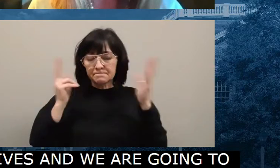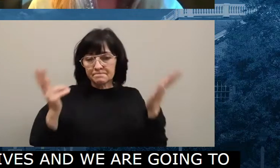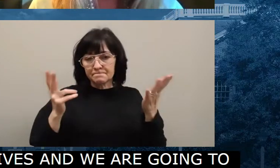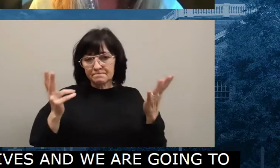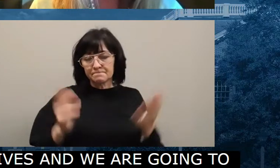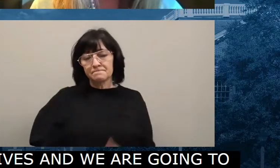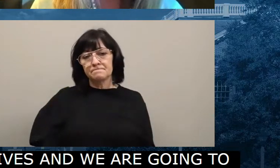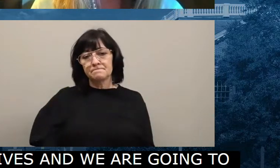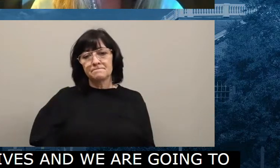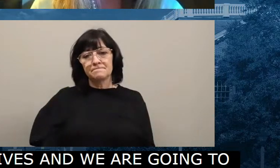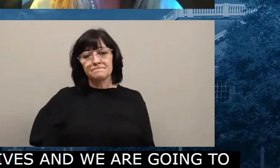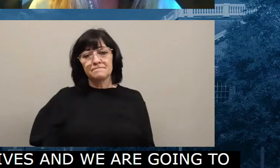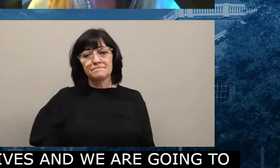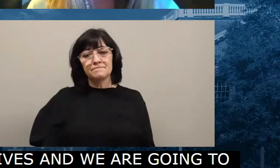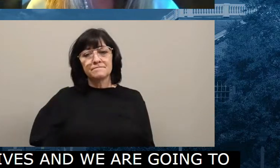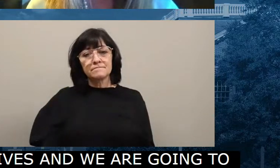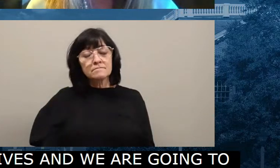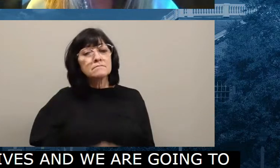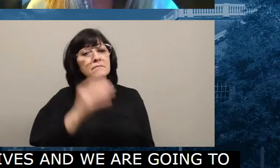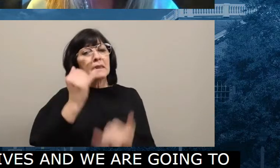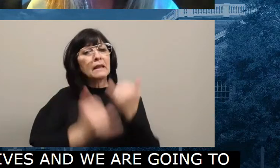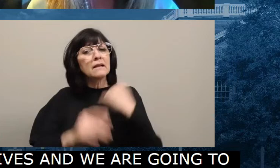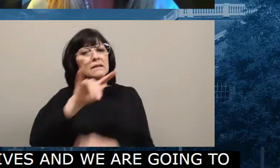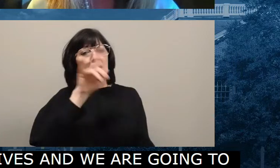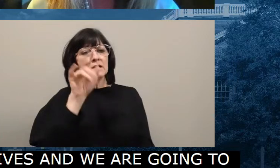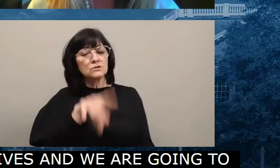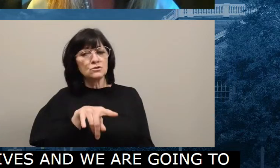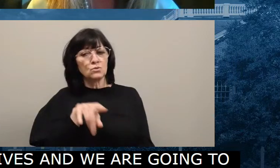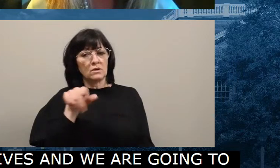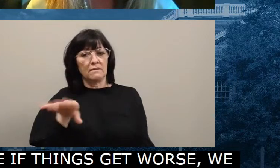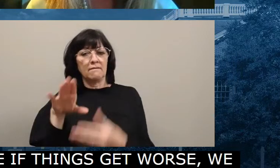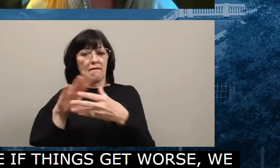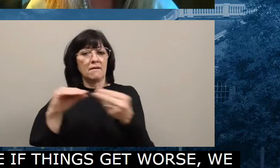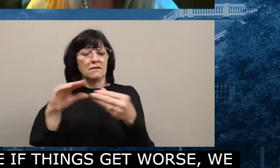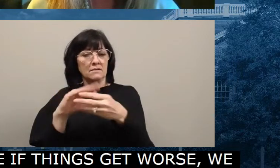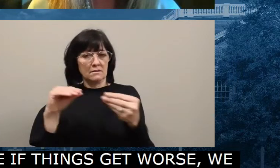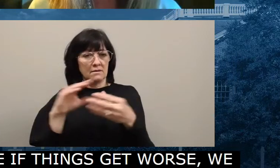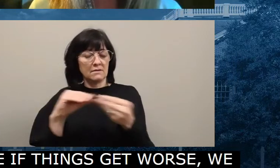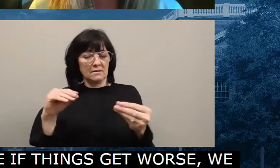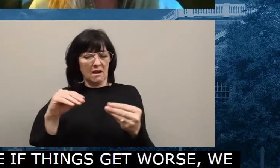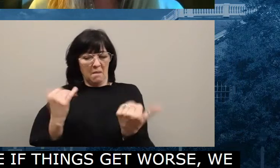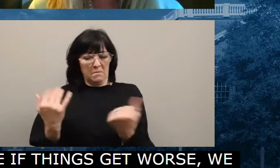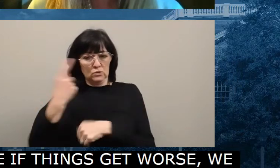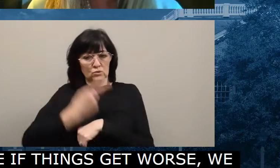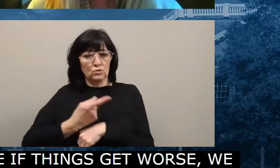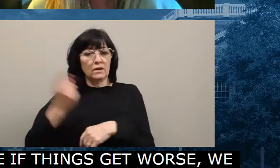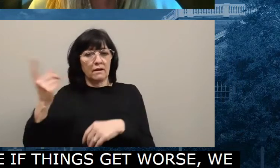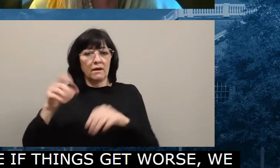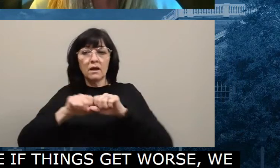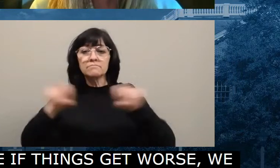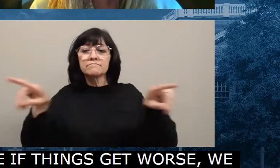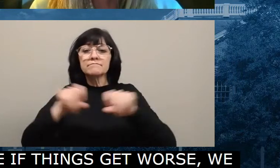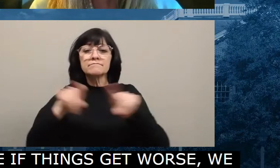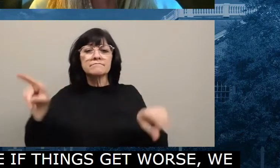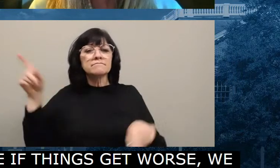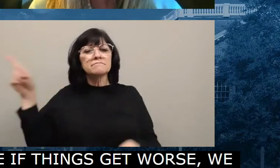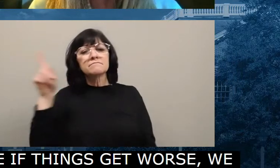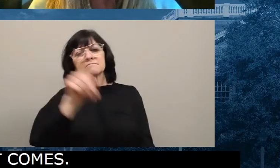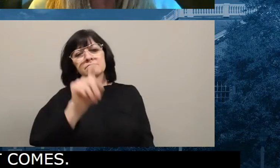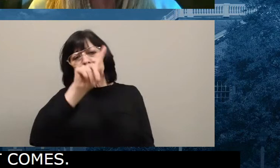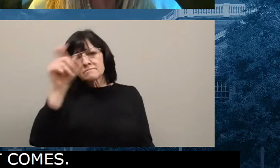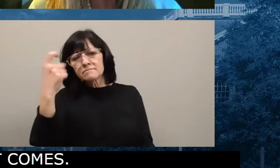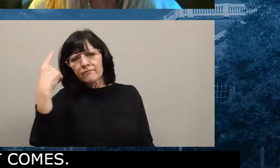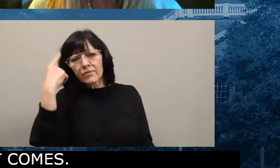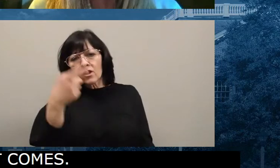All right, this is the last question. We got this in the comments on our live stream today. Someone asked, Governor, when you would consider